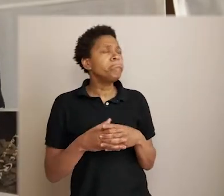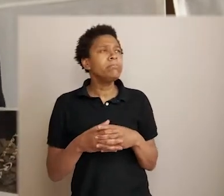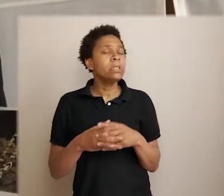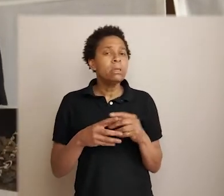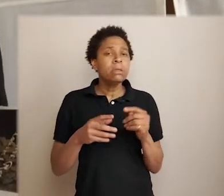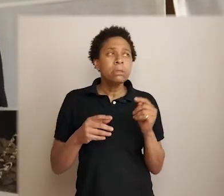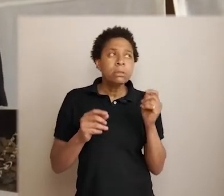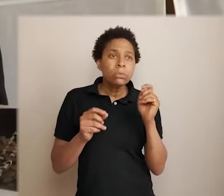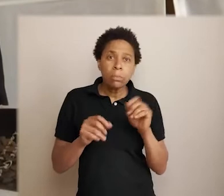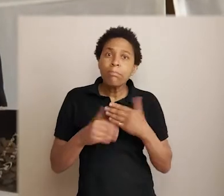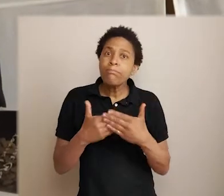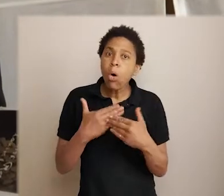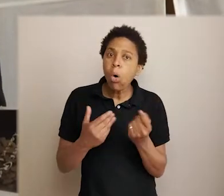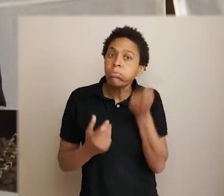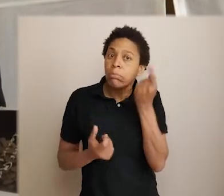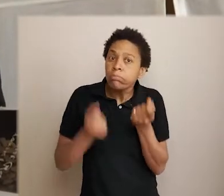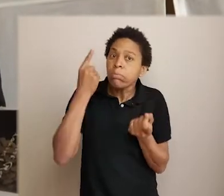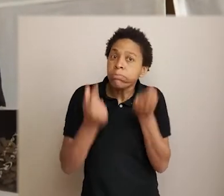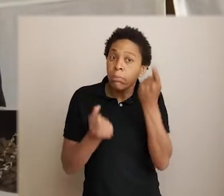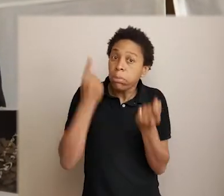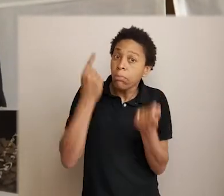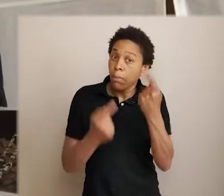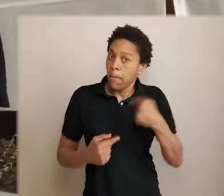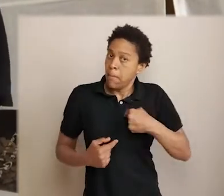it would come out, it would be there.